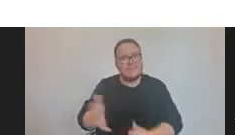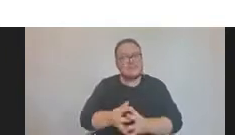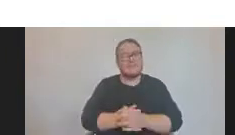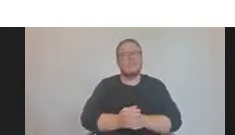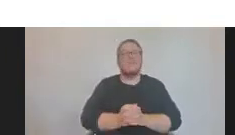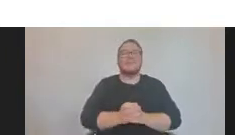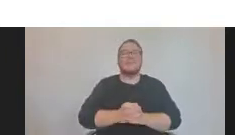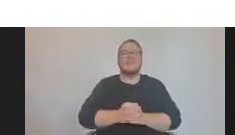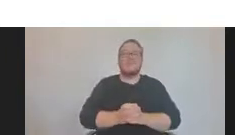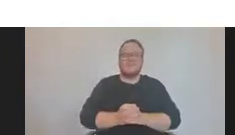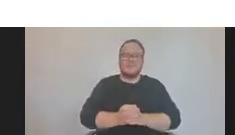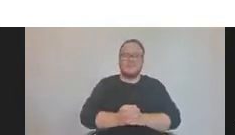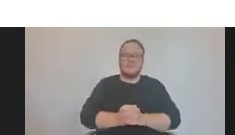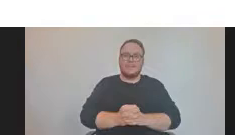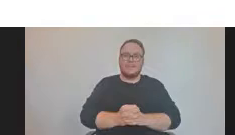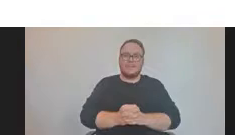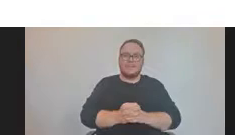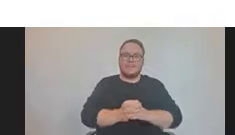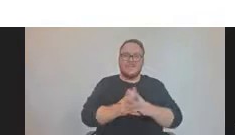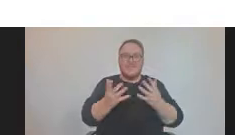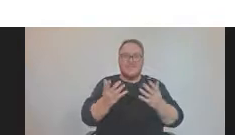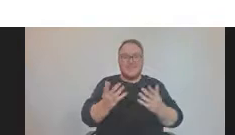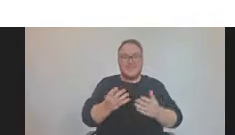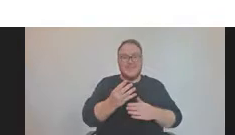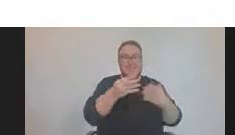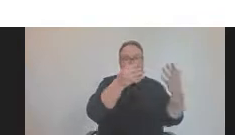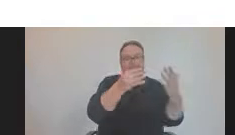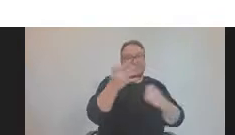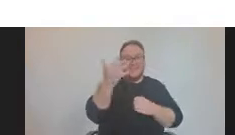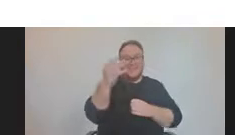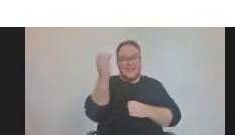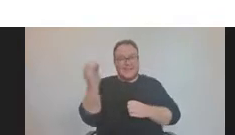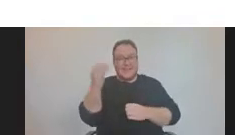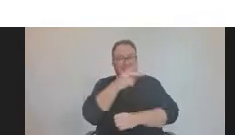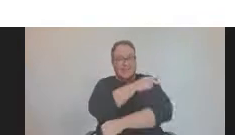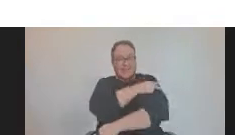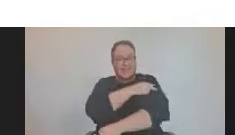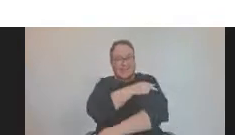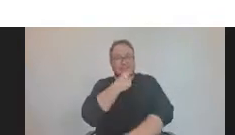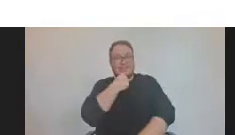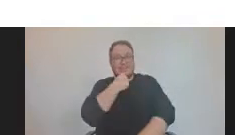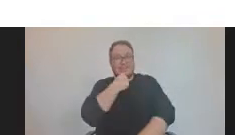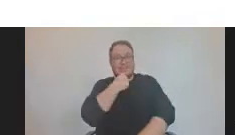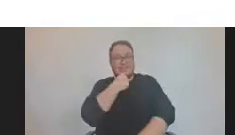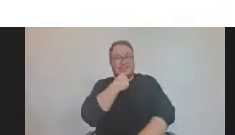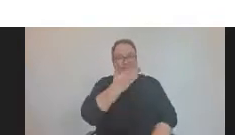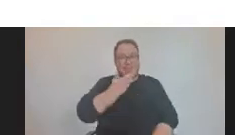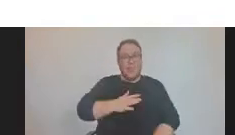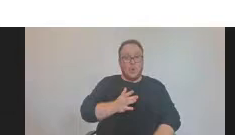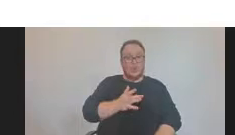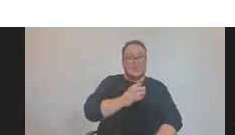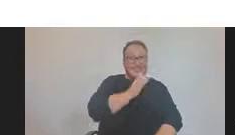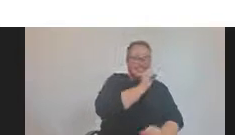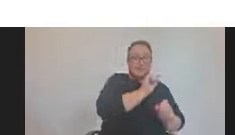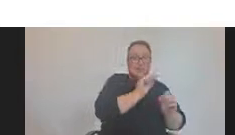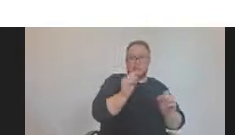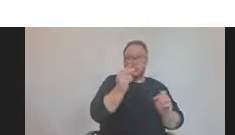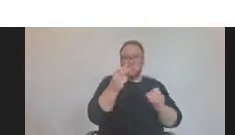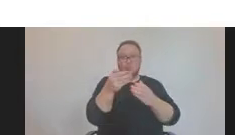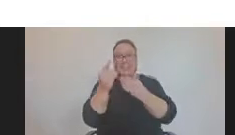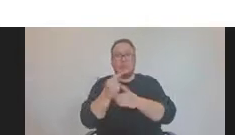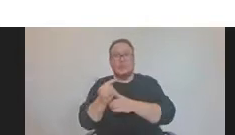year. And 95% of our staff told us that they wanted to spend no more than 0 to 2 days a week when it was